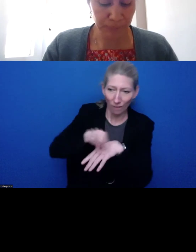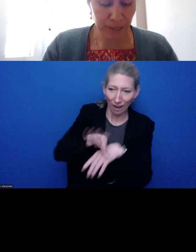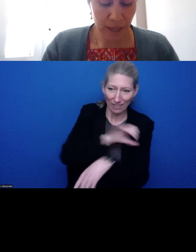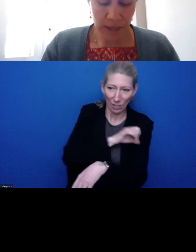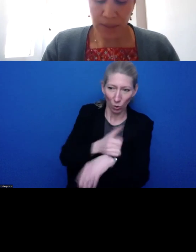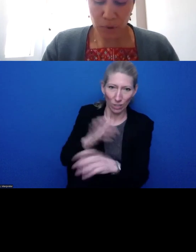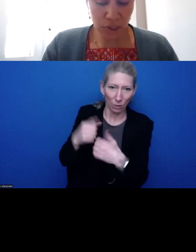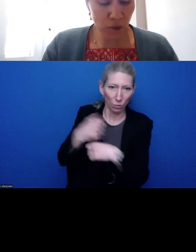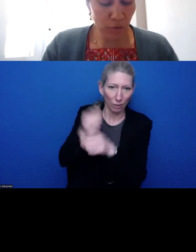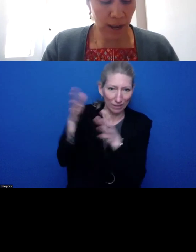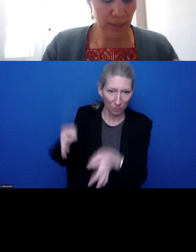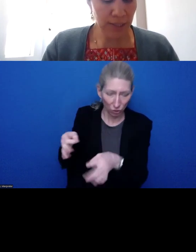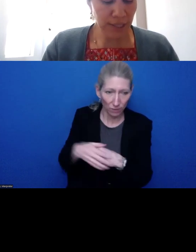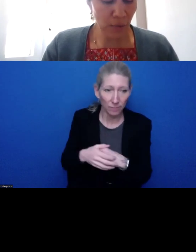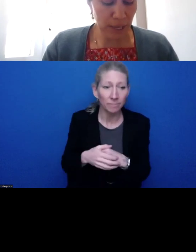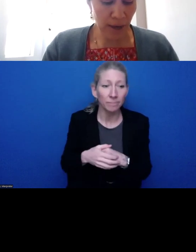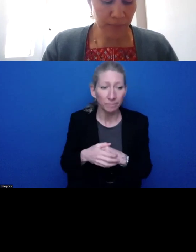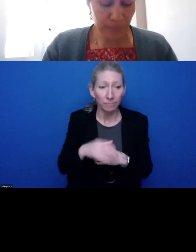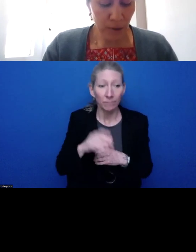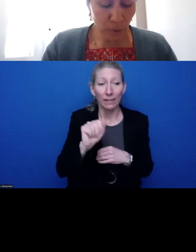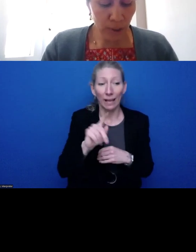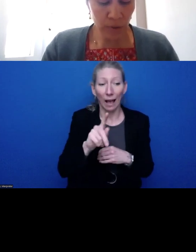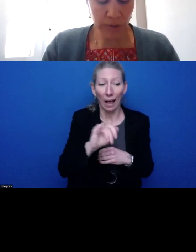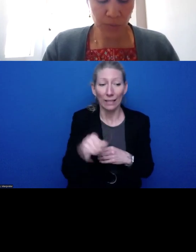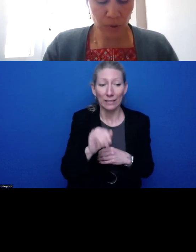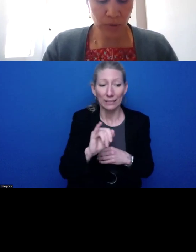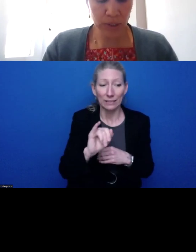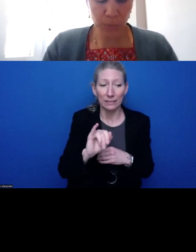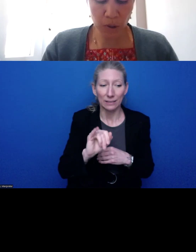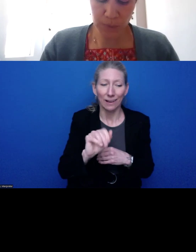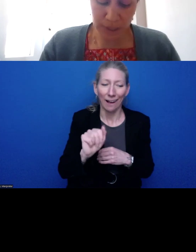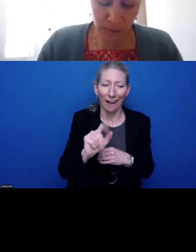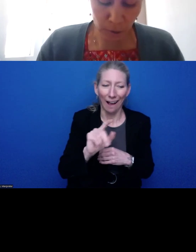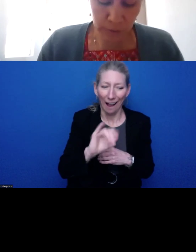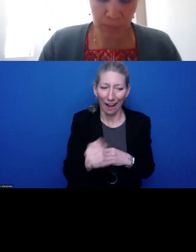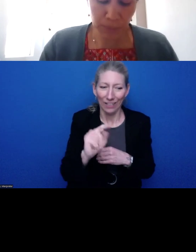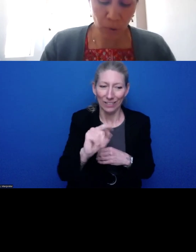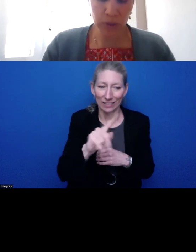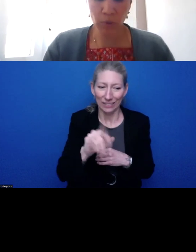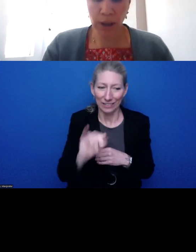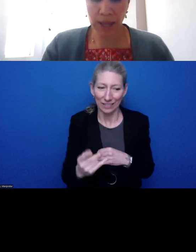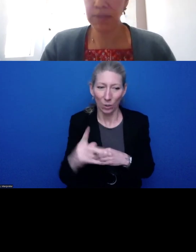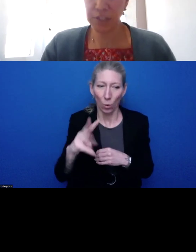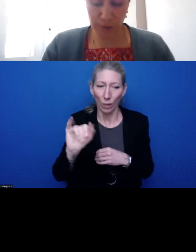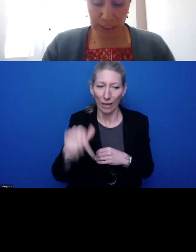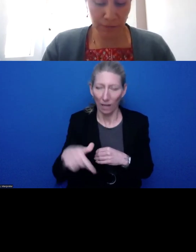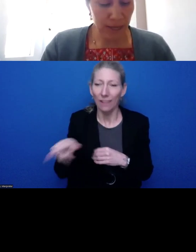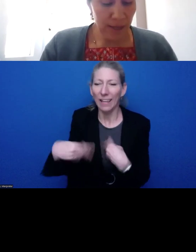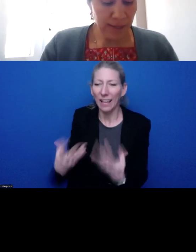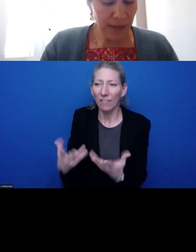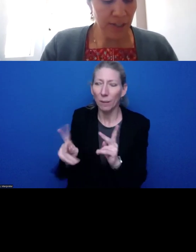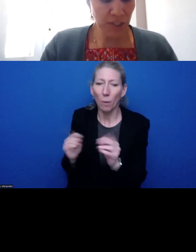decision-making. The position of Atzih Winak could correspond to the spokesperson of the people with more